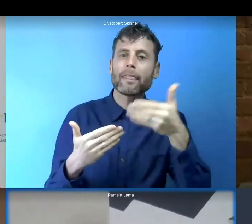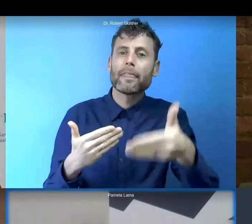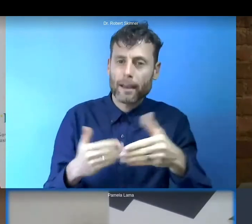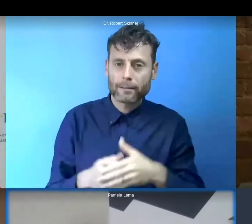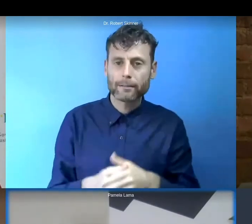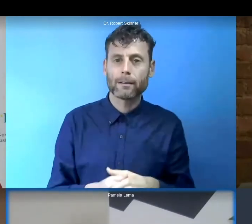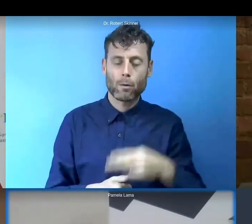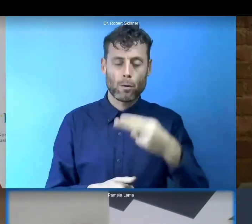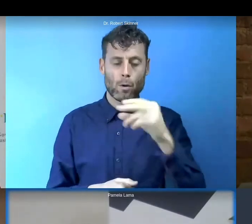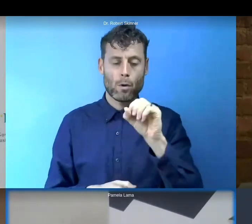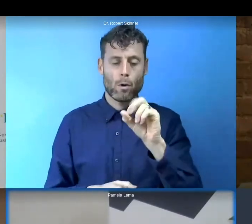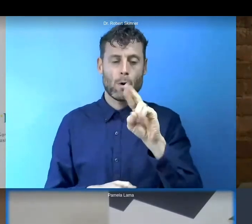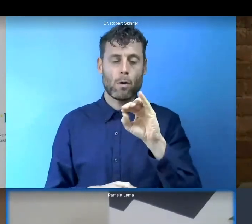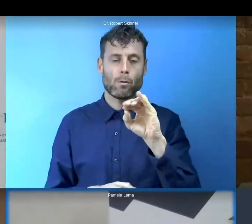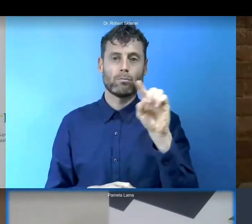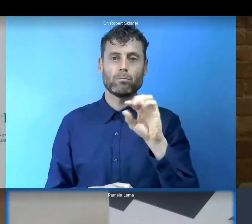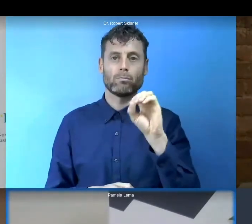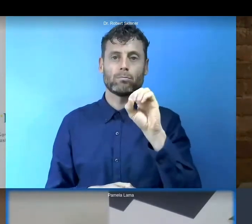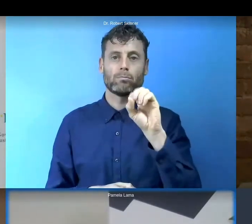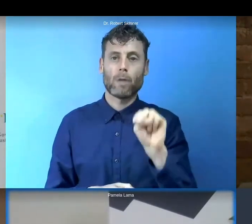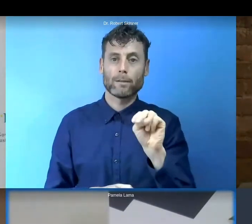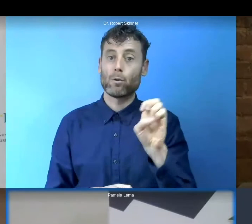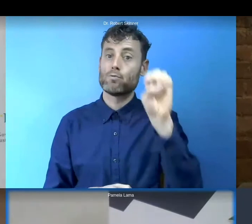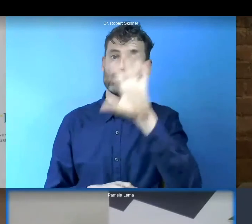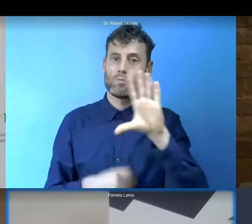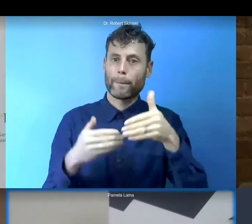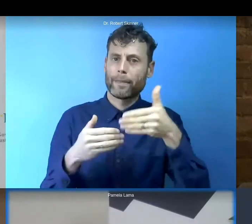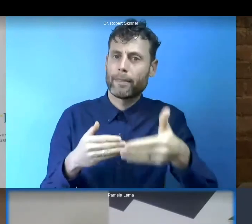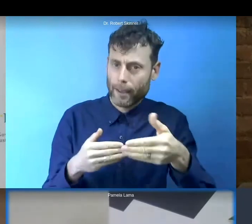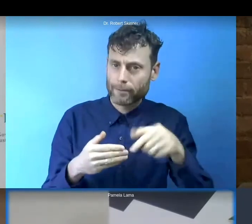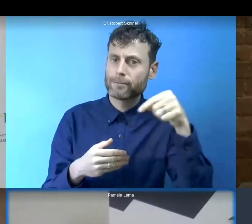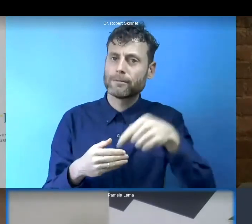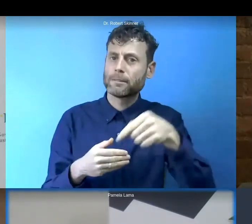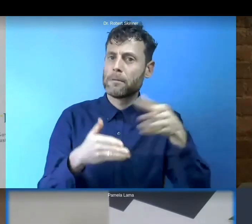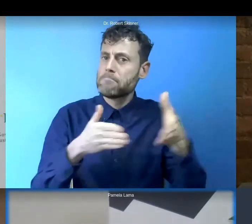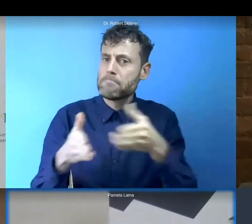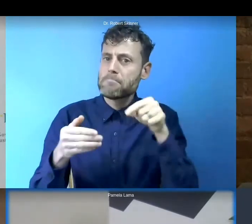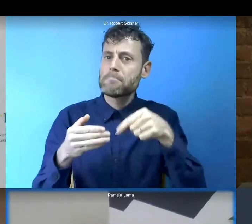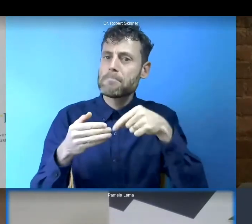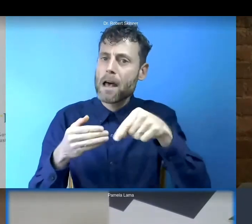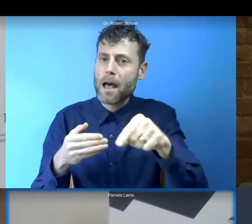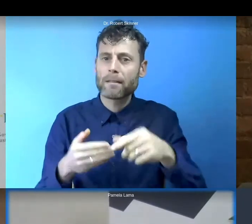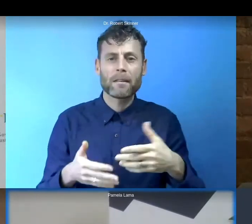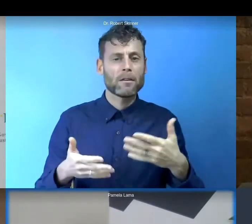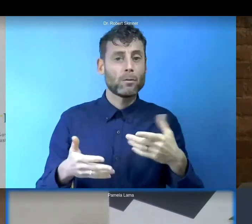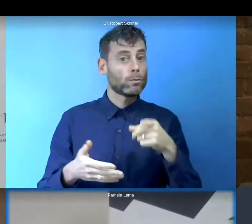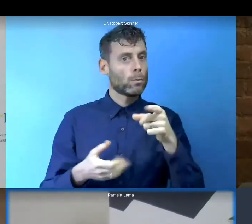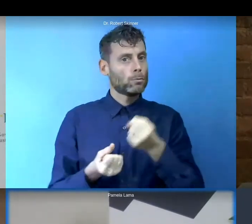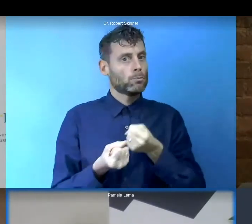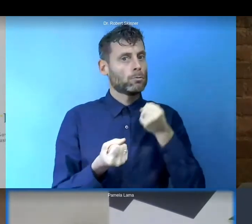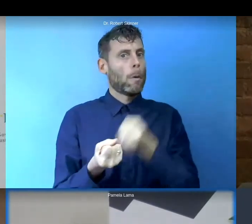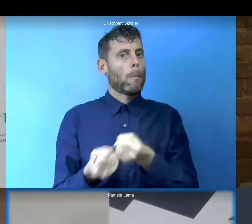on how it will further support cultural heritage-related projects and, in general